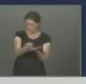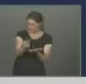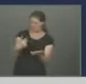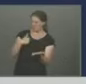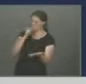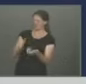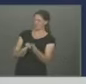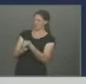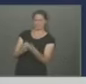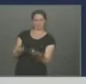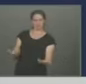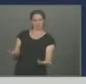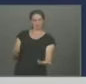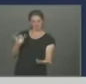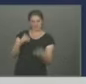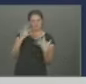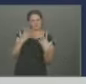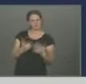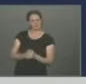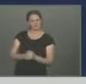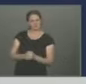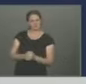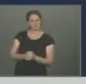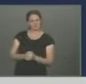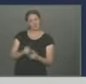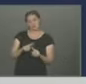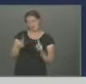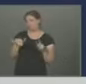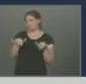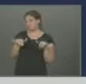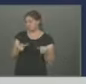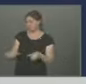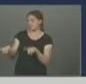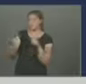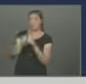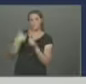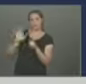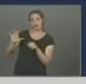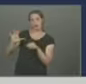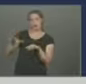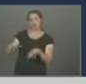sad. This is troubling. It's also entirely consistent with your adopted political party.